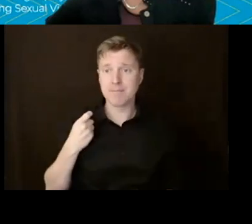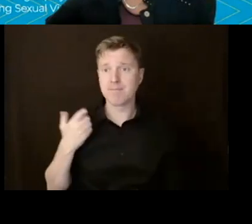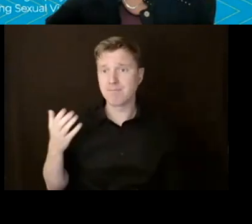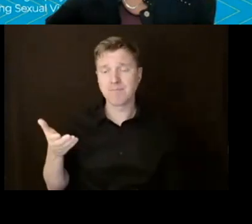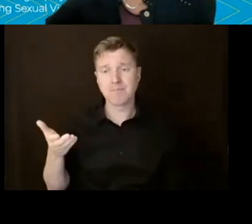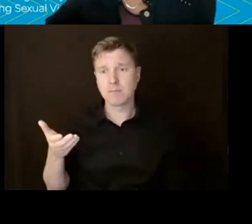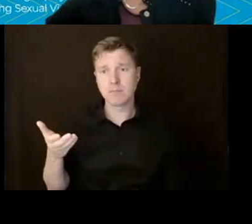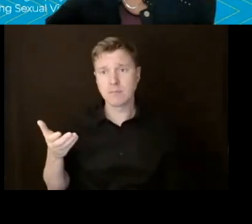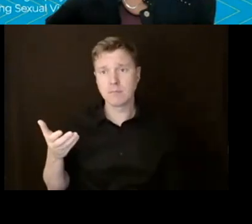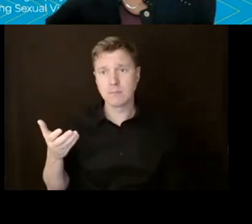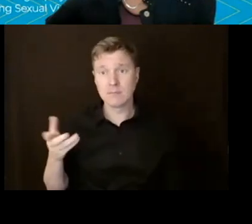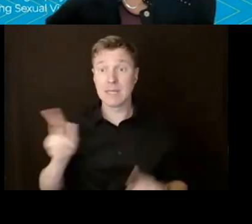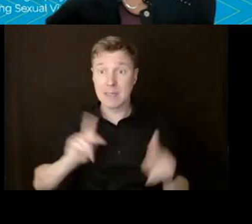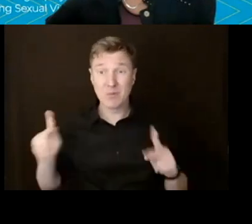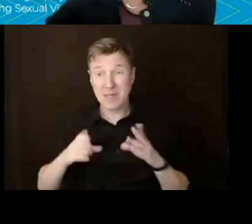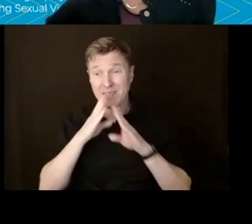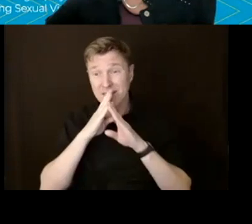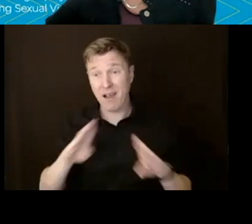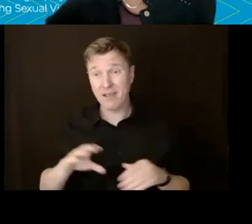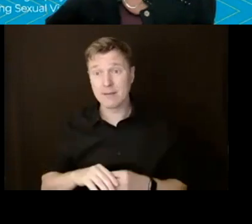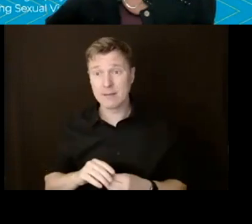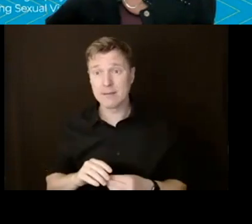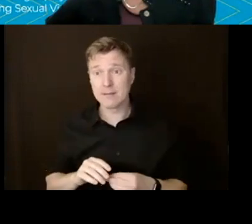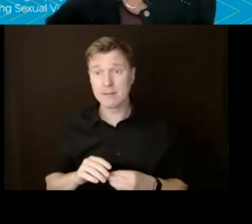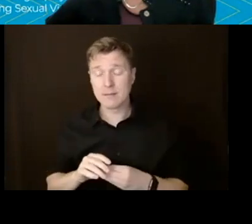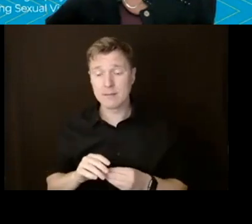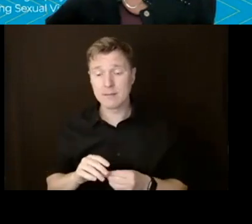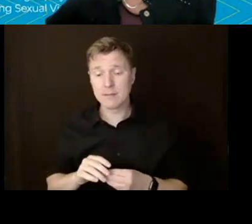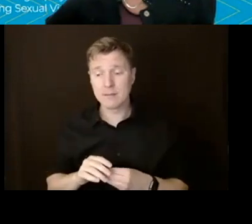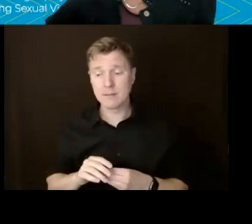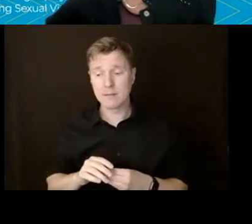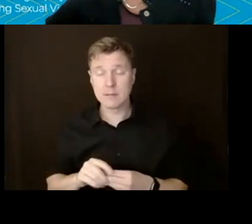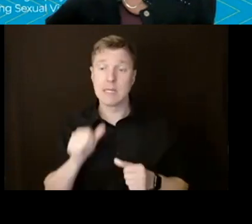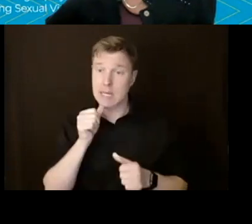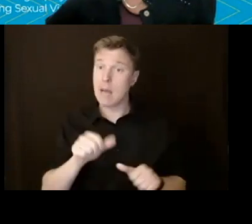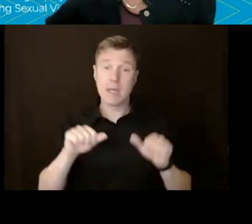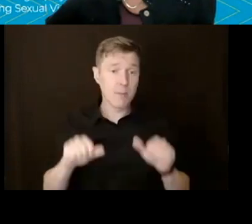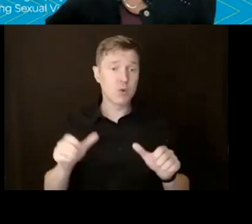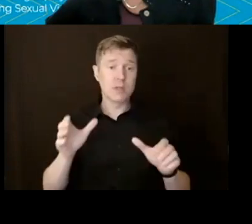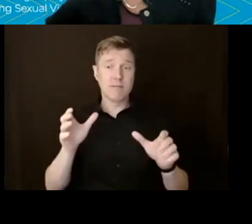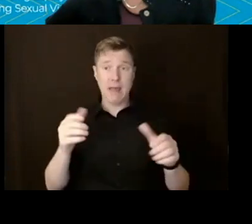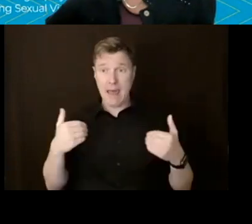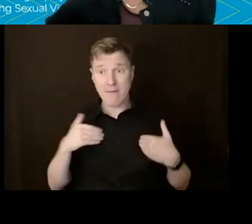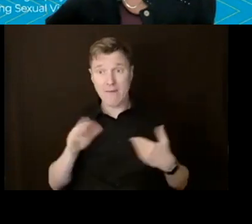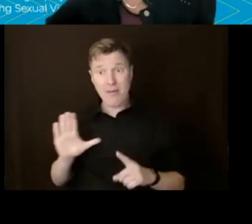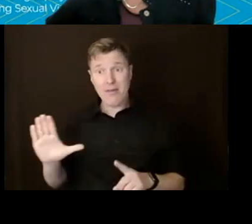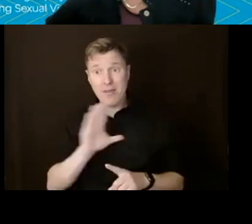from people being silenced, from not, you know, being able to have their voices heard, from,